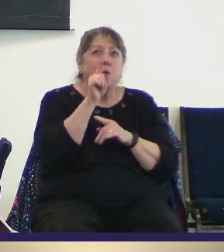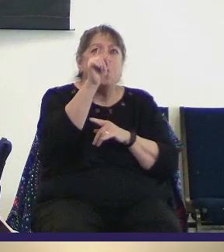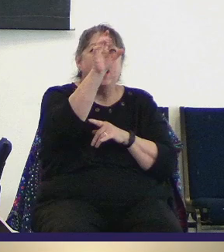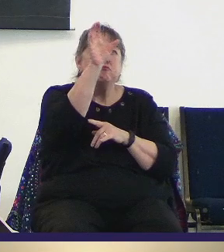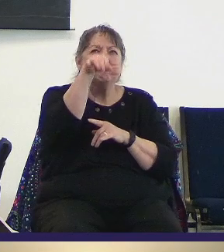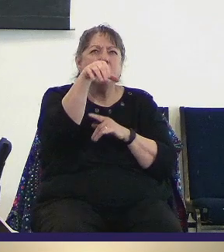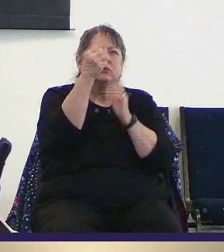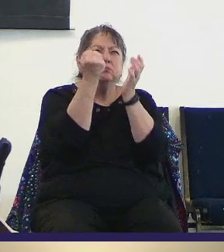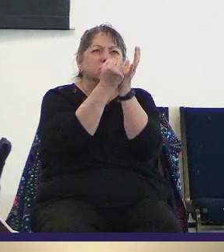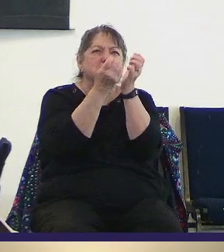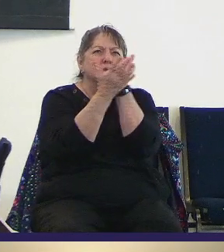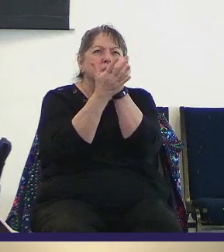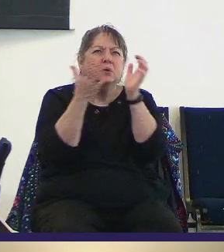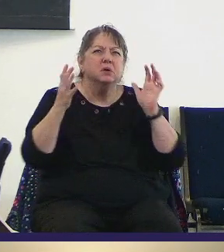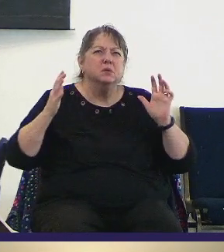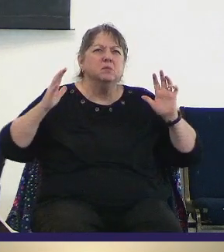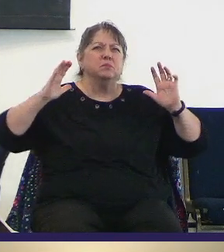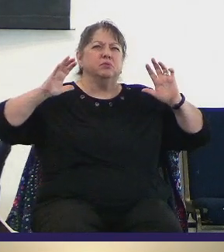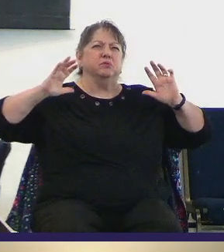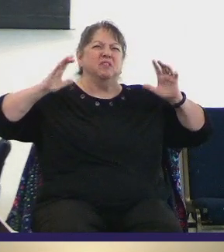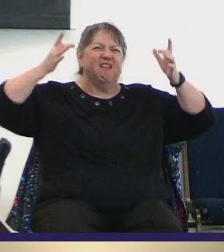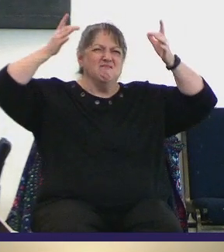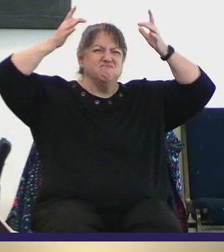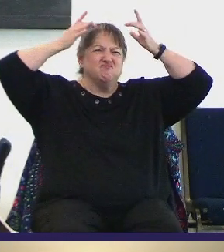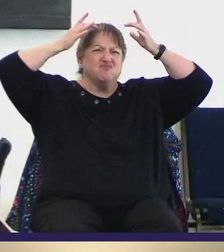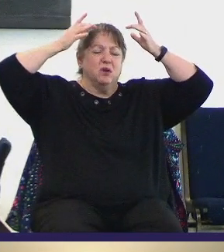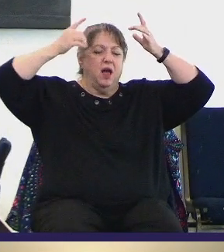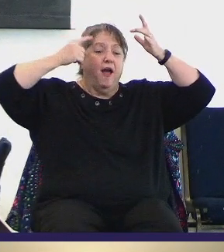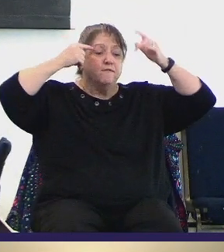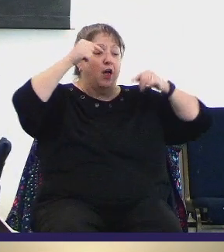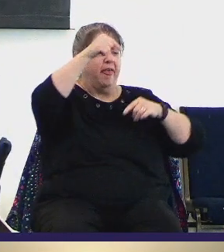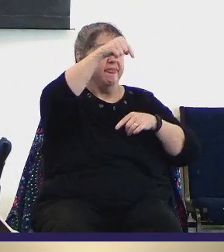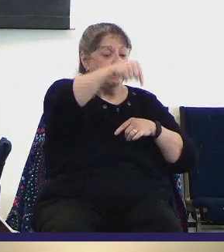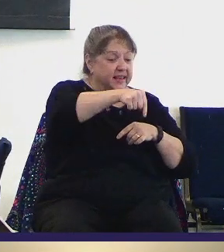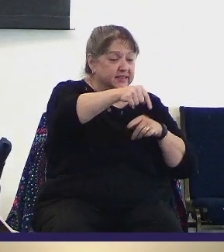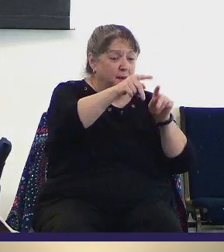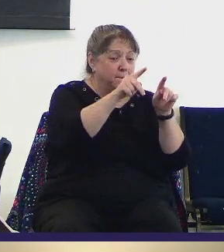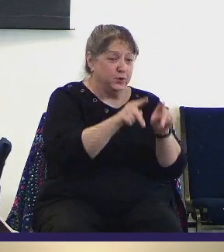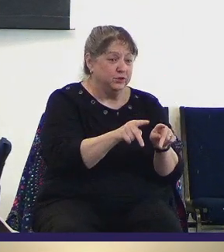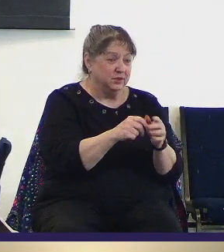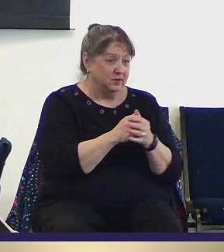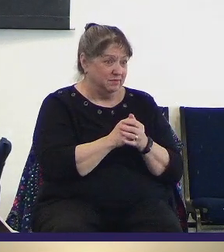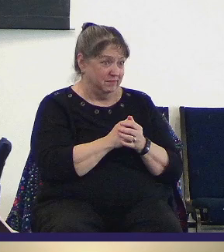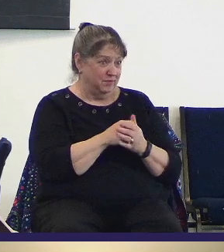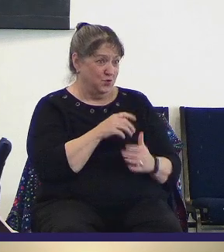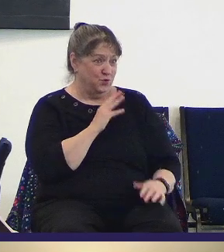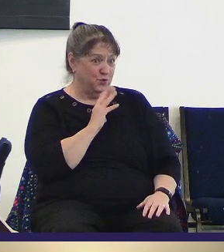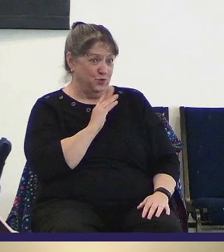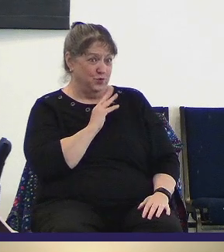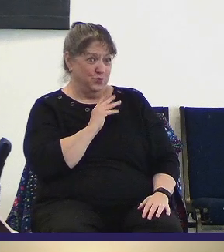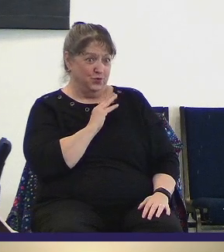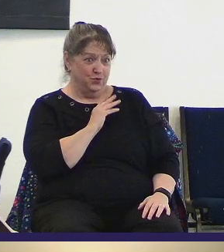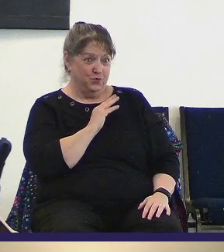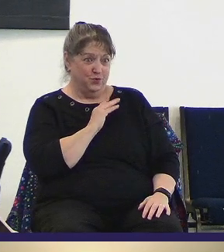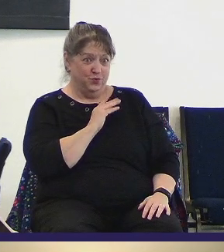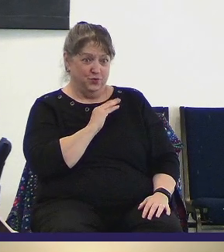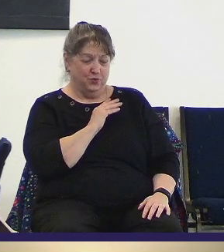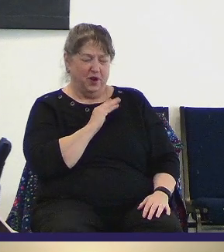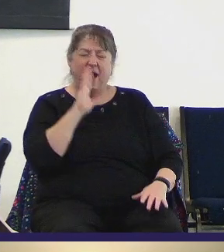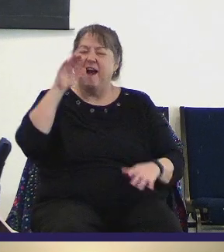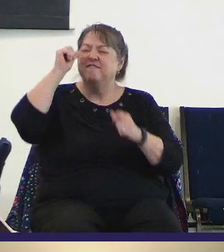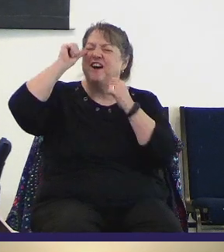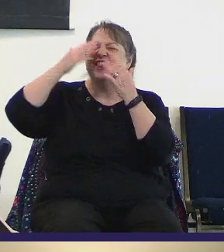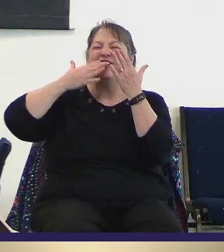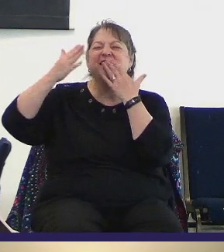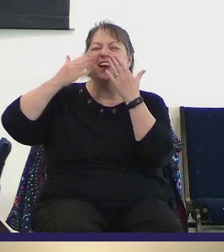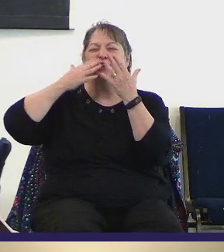nailed to that cross with a crown of thorns on his head for that person whose hand you just raised your hand for. So, Father, we thank